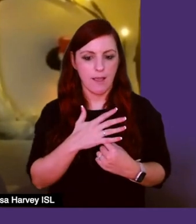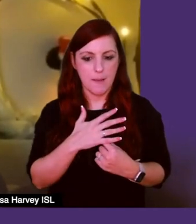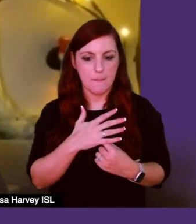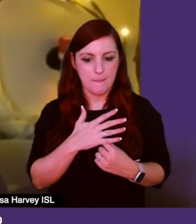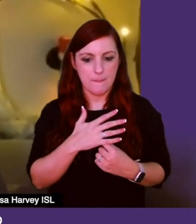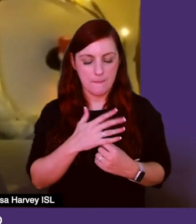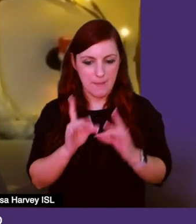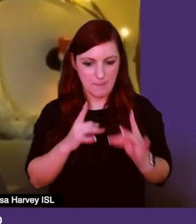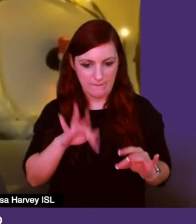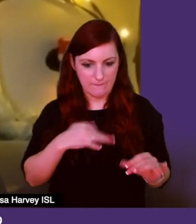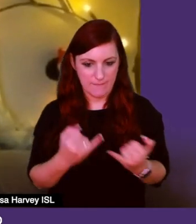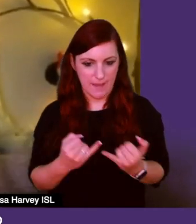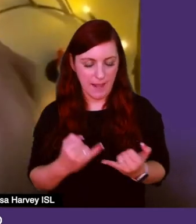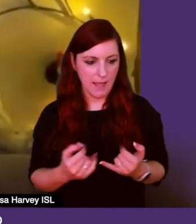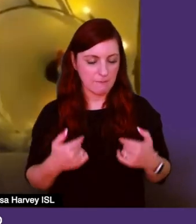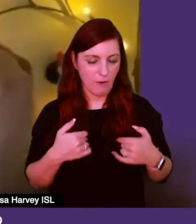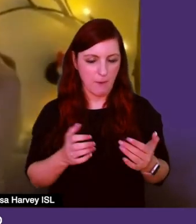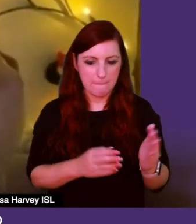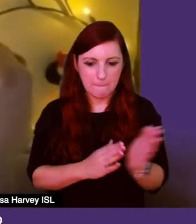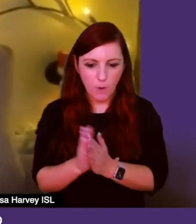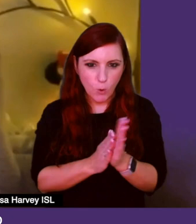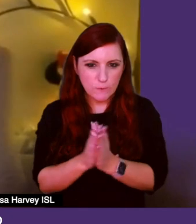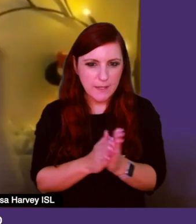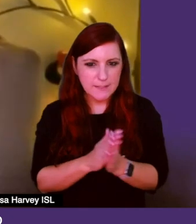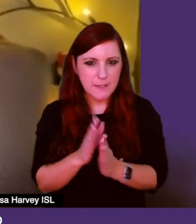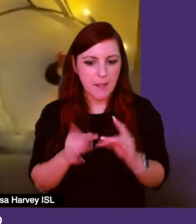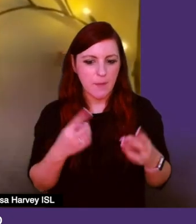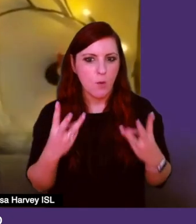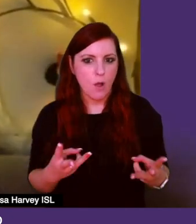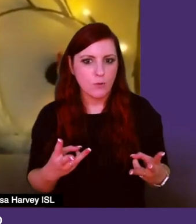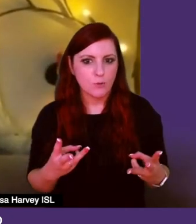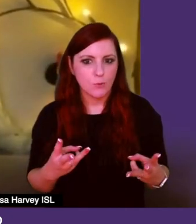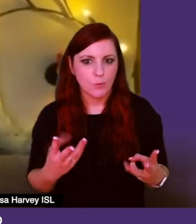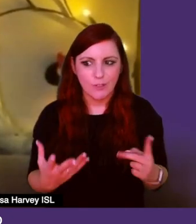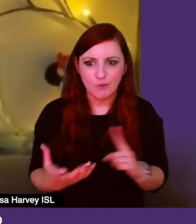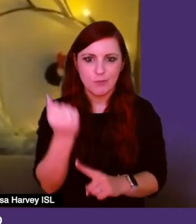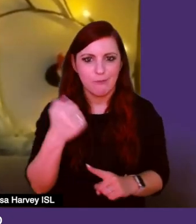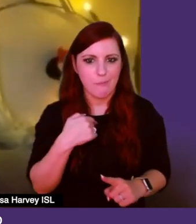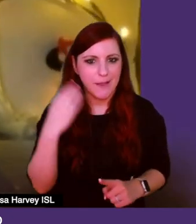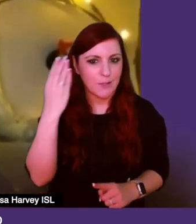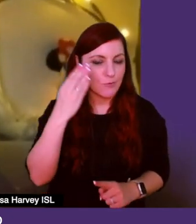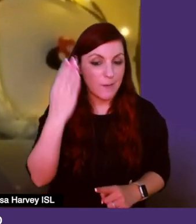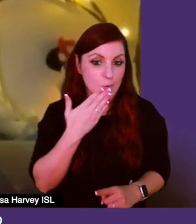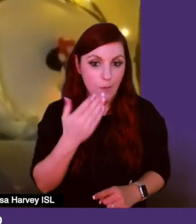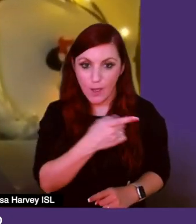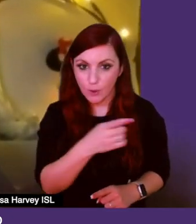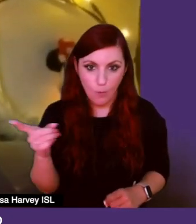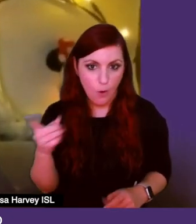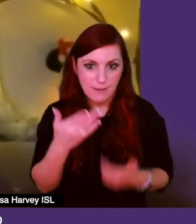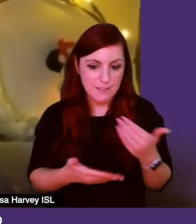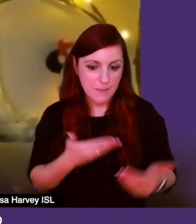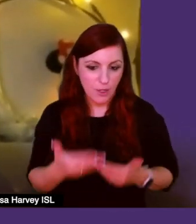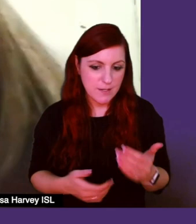say. It makes me feel very, very motivated and make me want to conquer my dreams. So thank you to